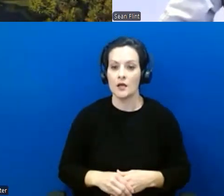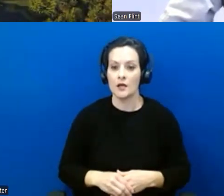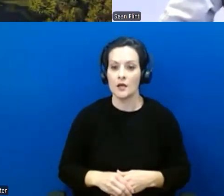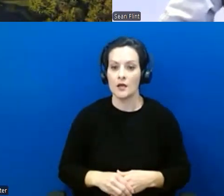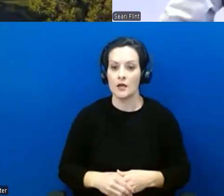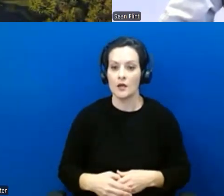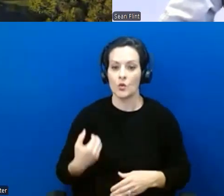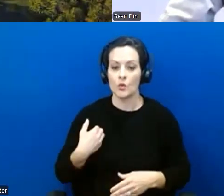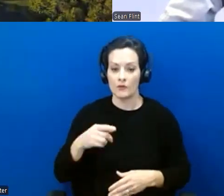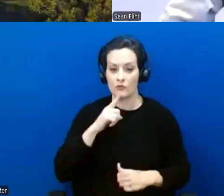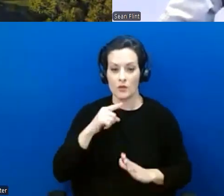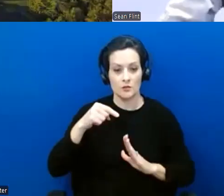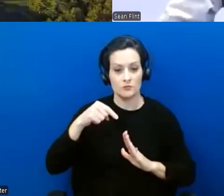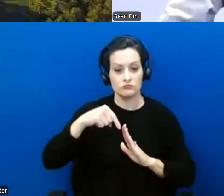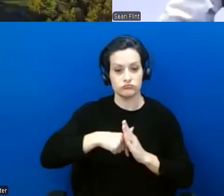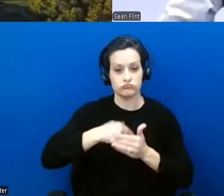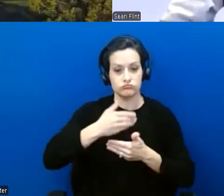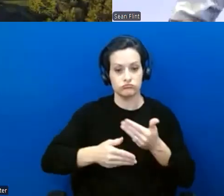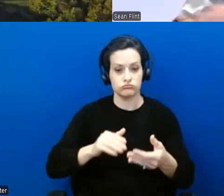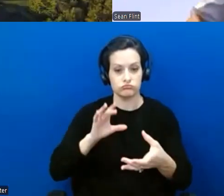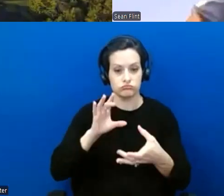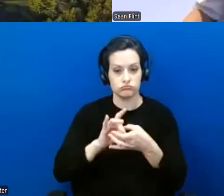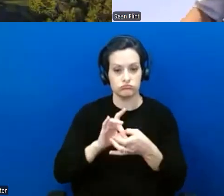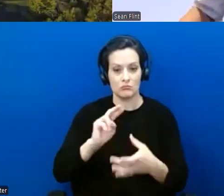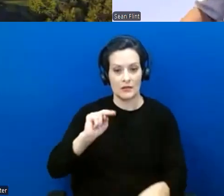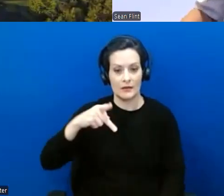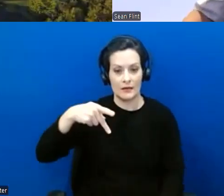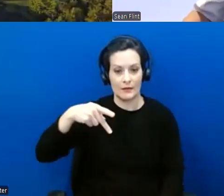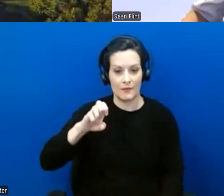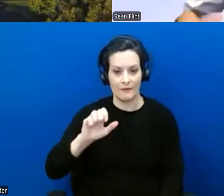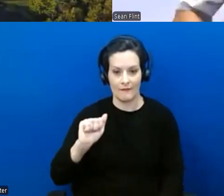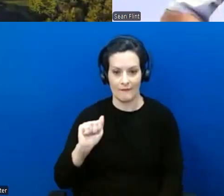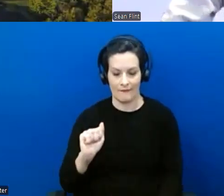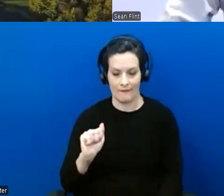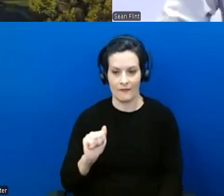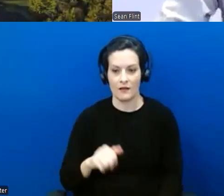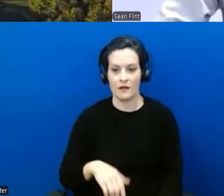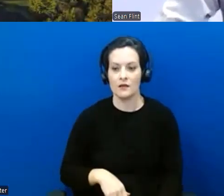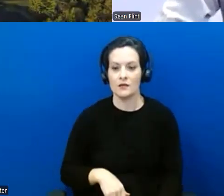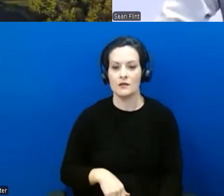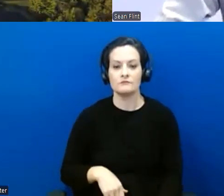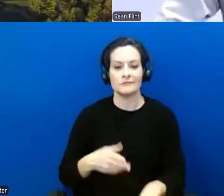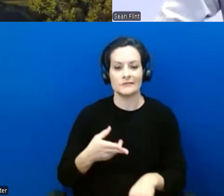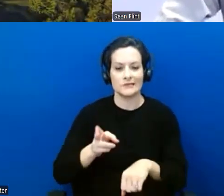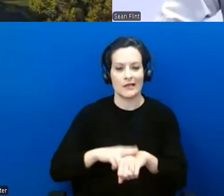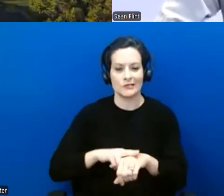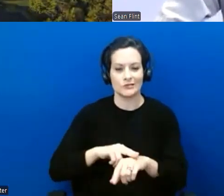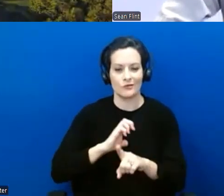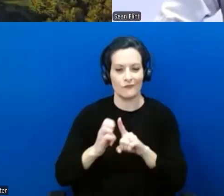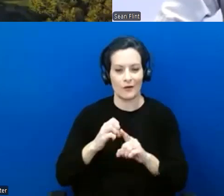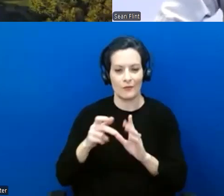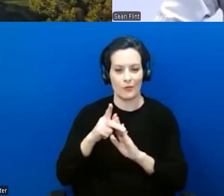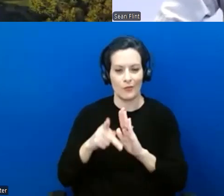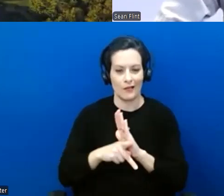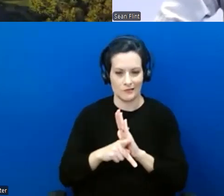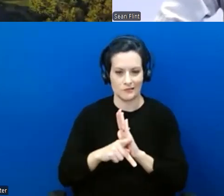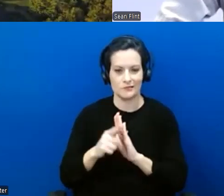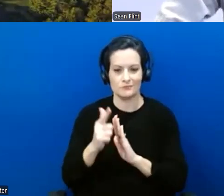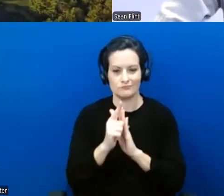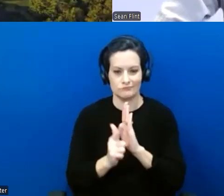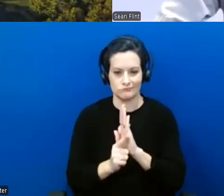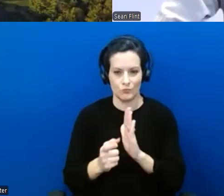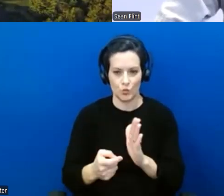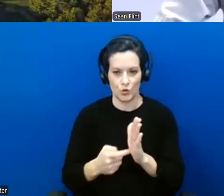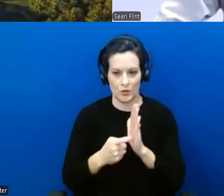thorough process associated with NEPA, National Environmental Policy Act requirements for any